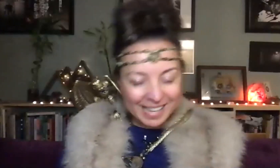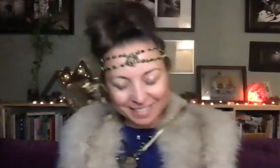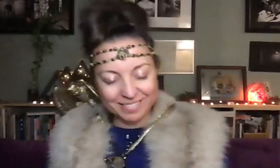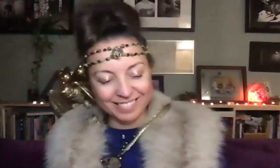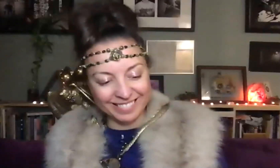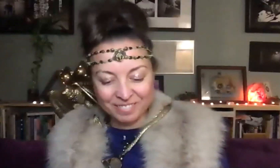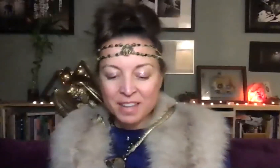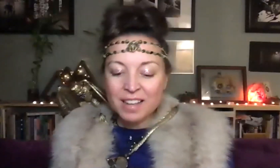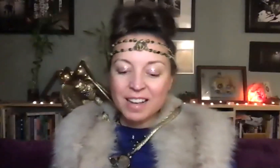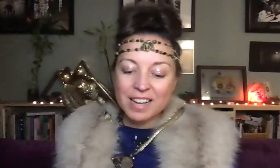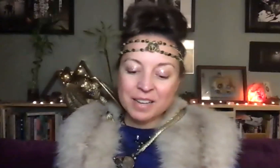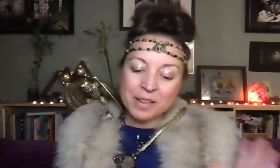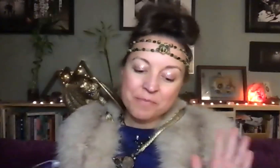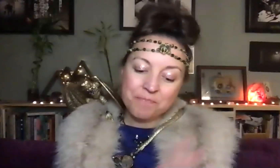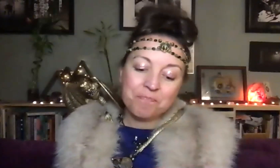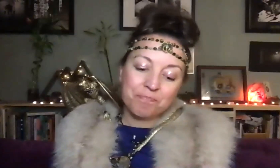Hi.